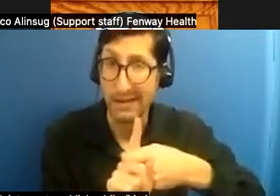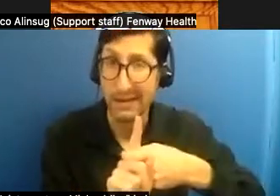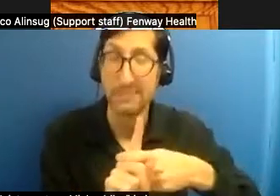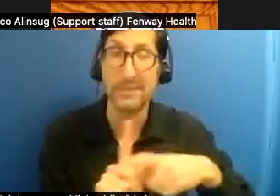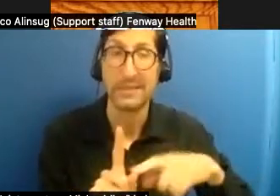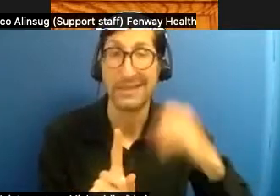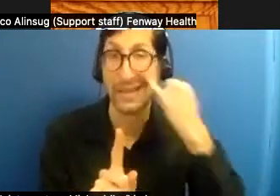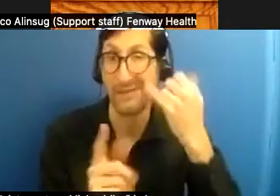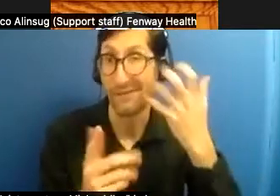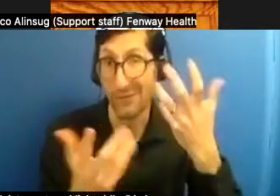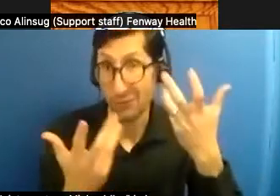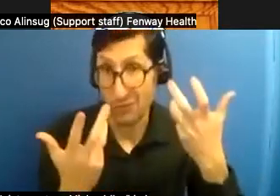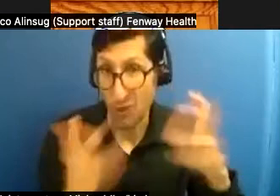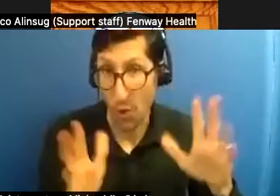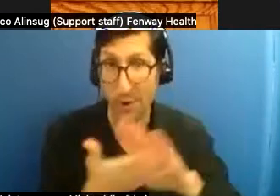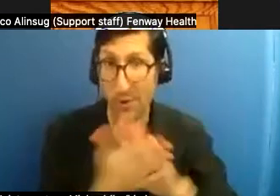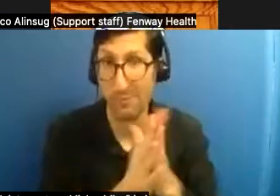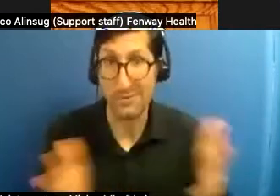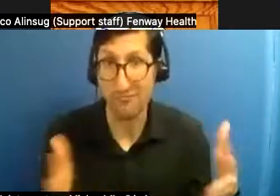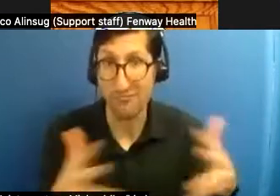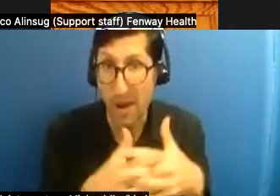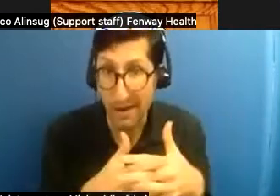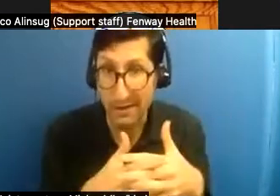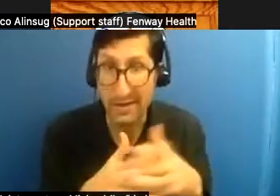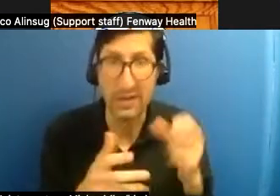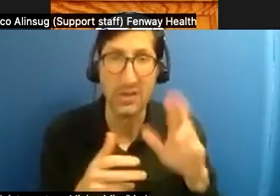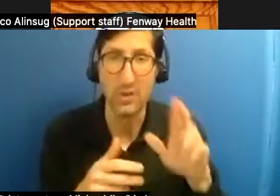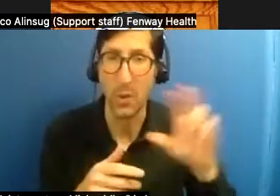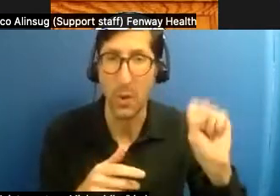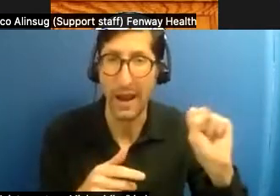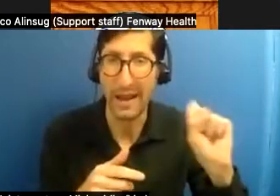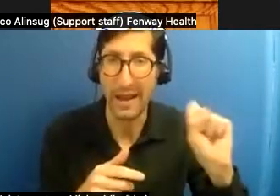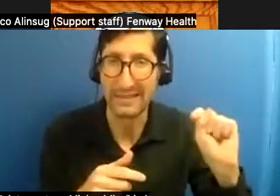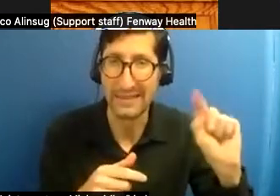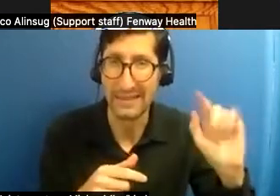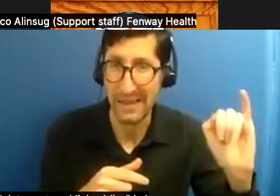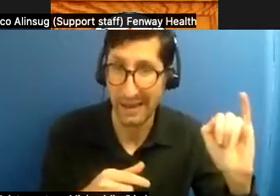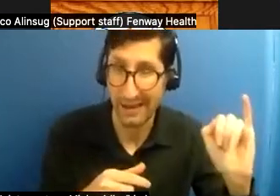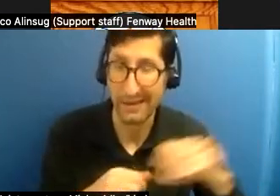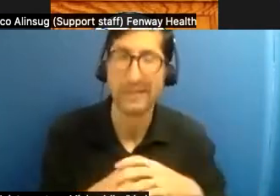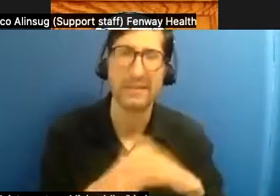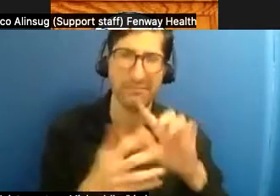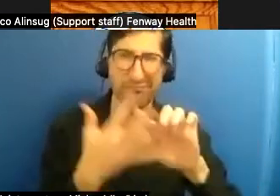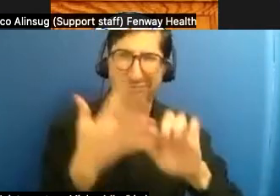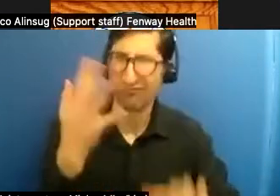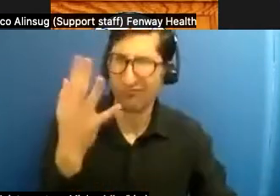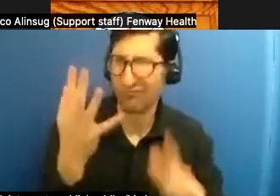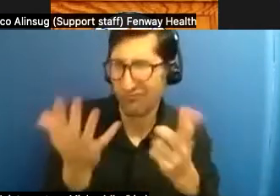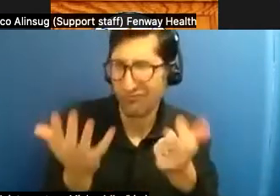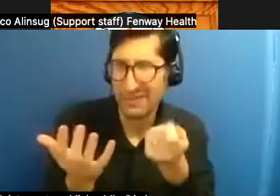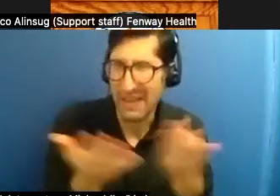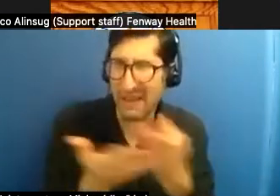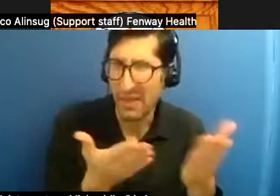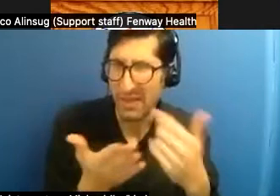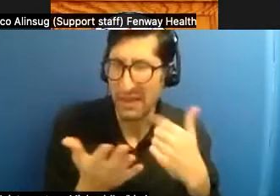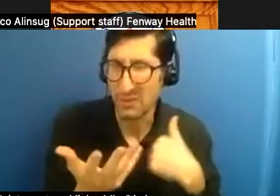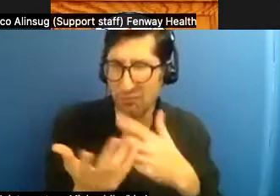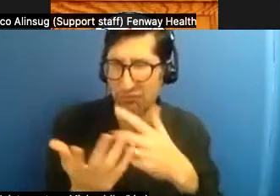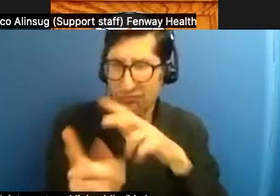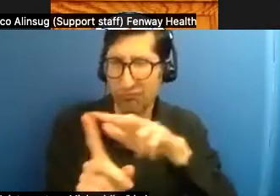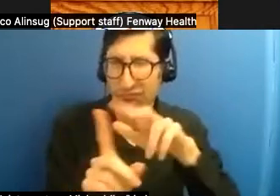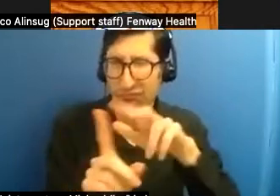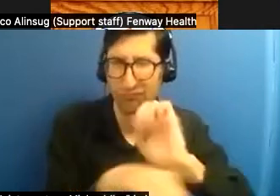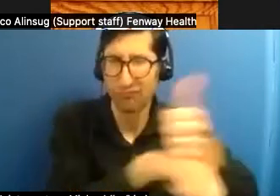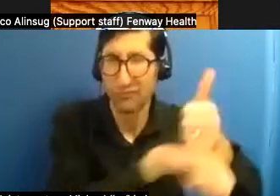avoid pregnancy or other sexually transmitted infections. We have put cigarette filters